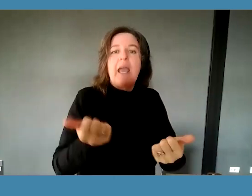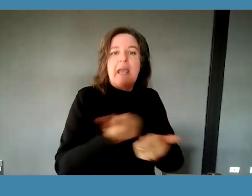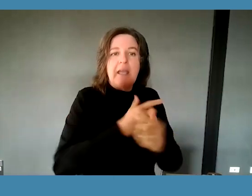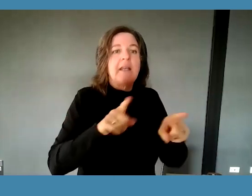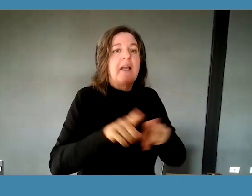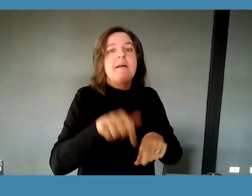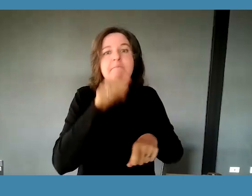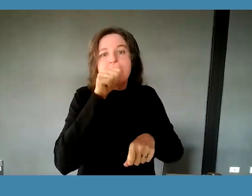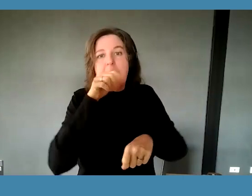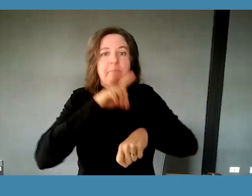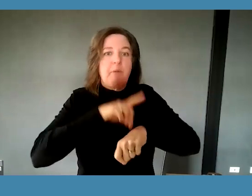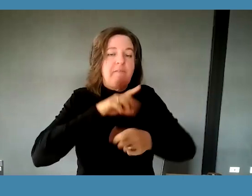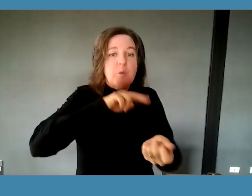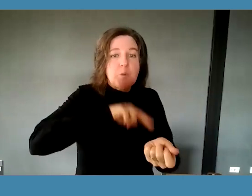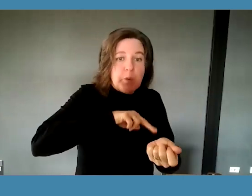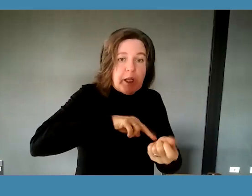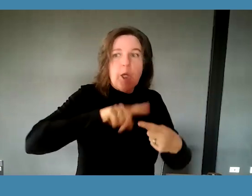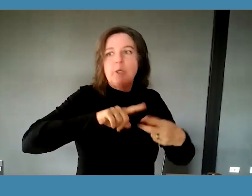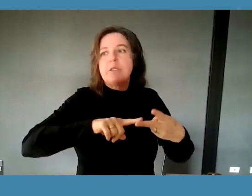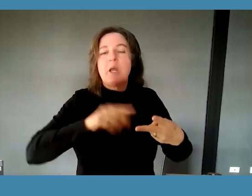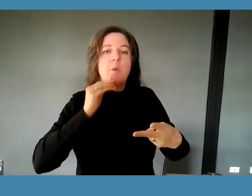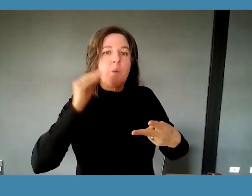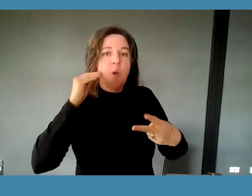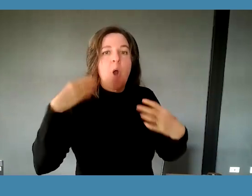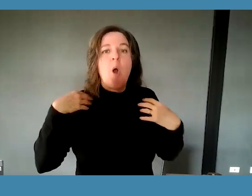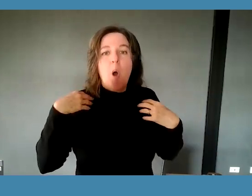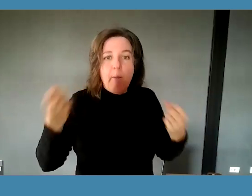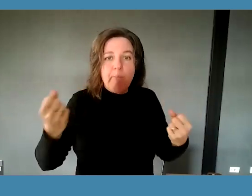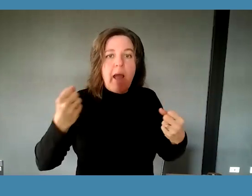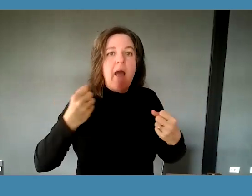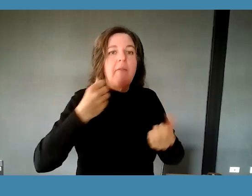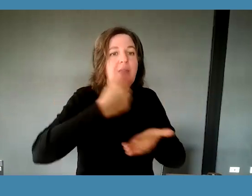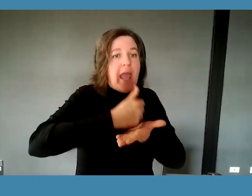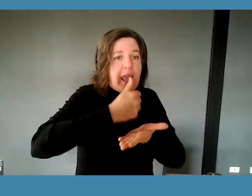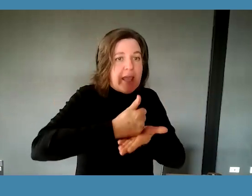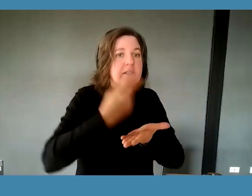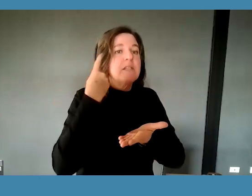duty nursing, home health aides for children.